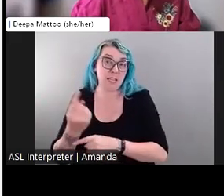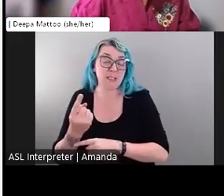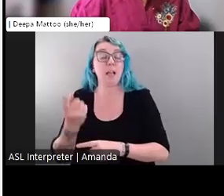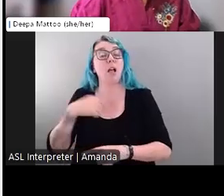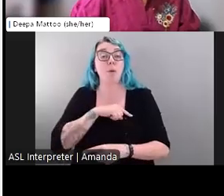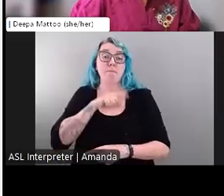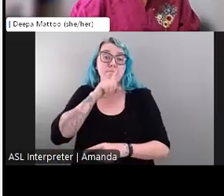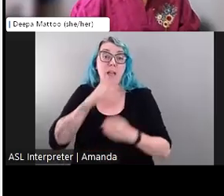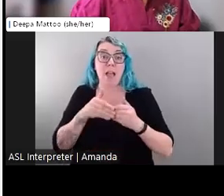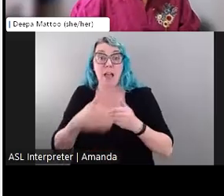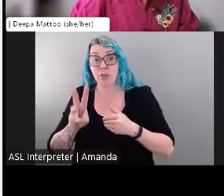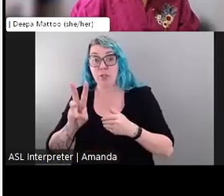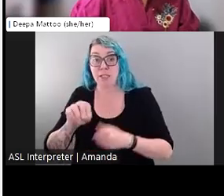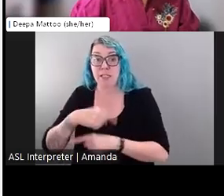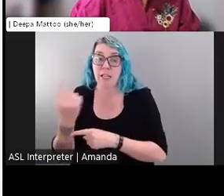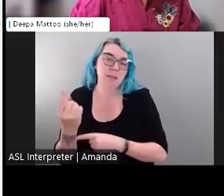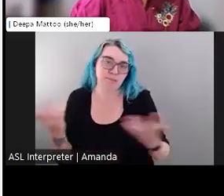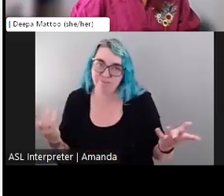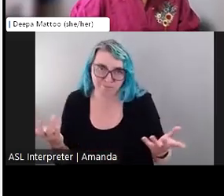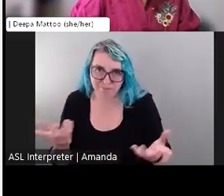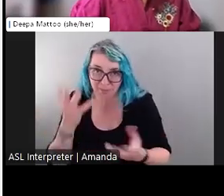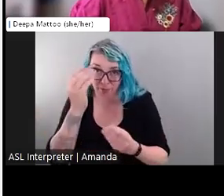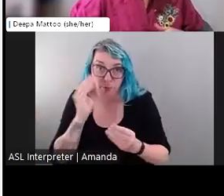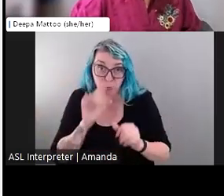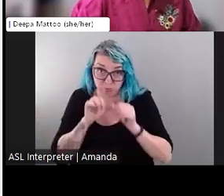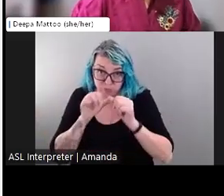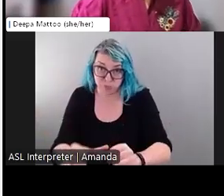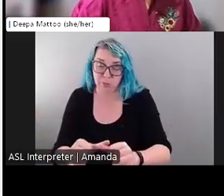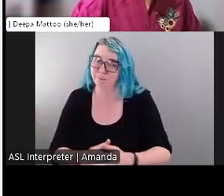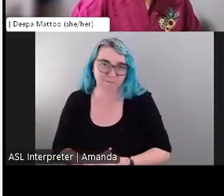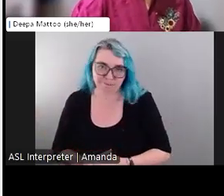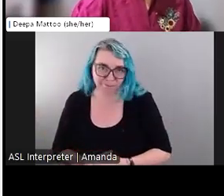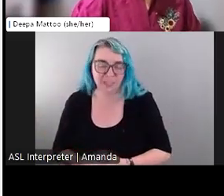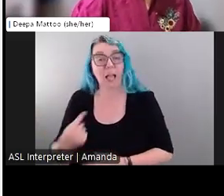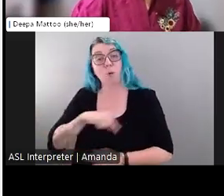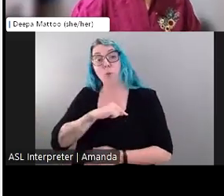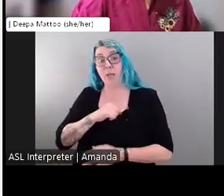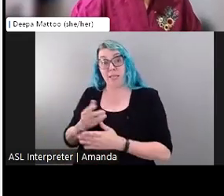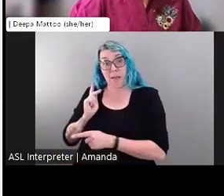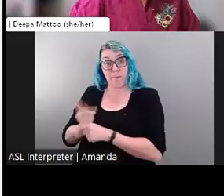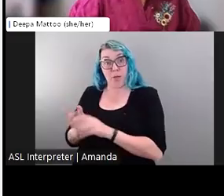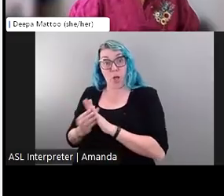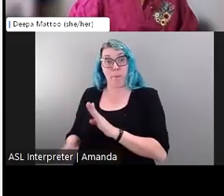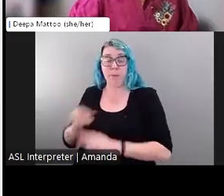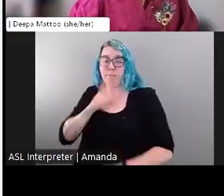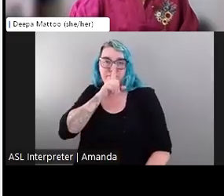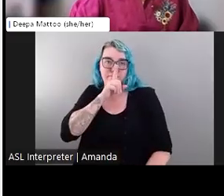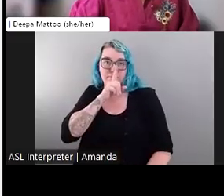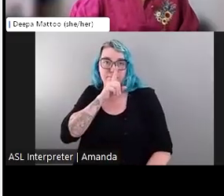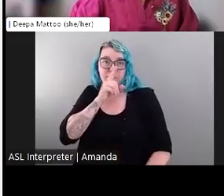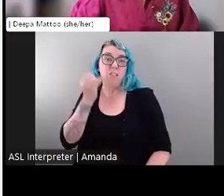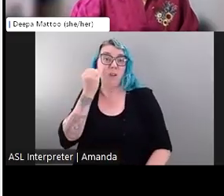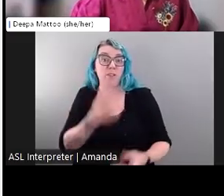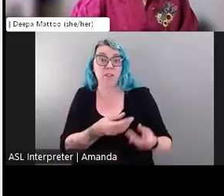days, and we also don't retain any copies of the questionnaires. So once you hit the Generate Report button, you'll